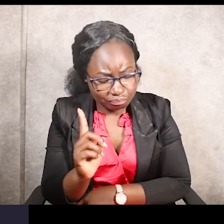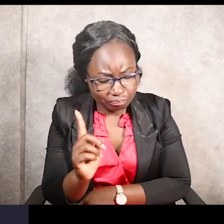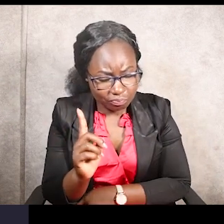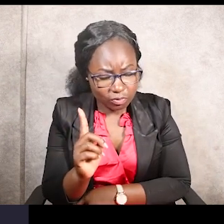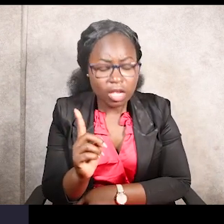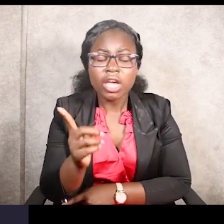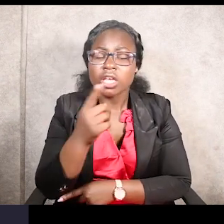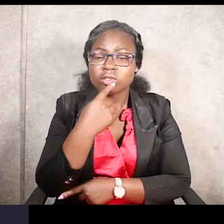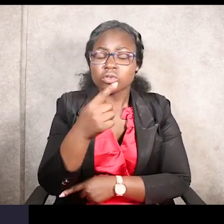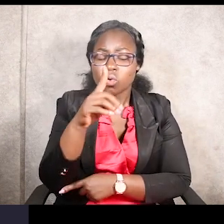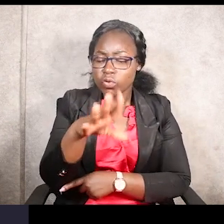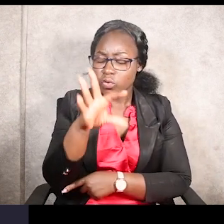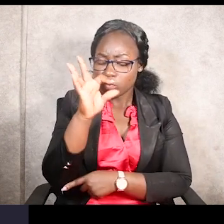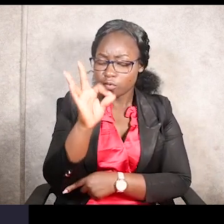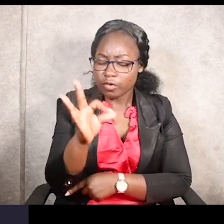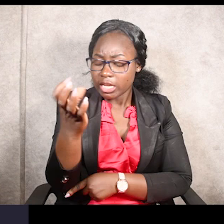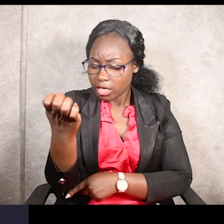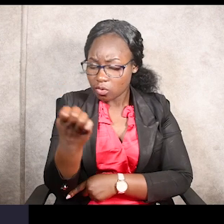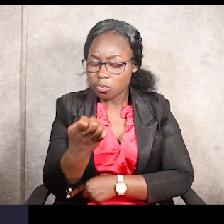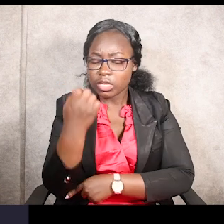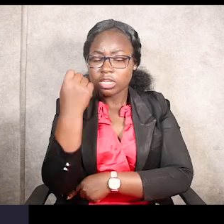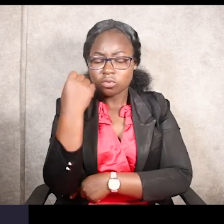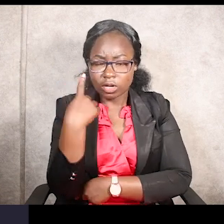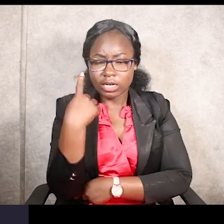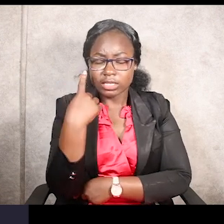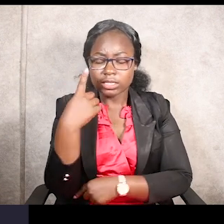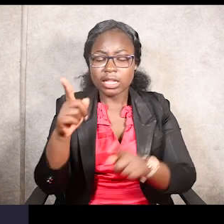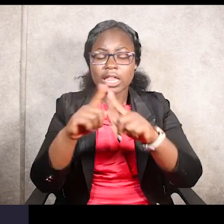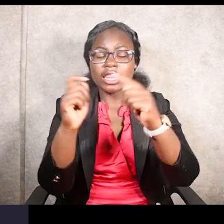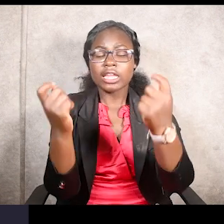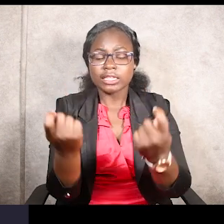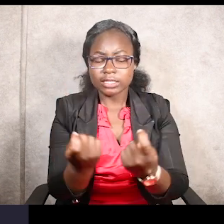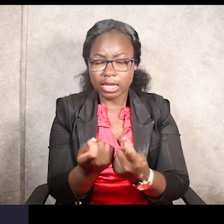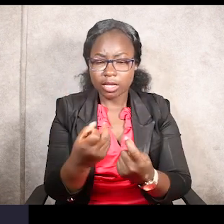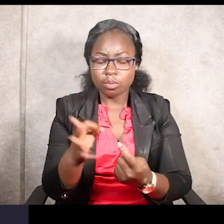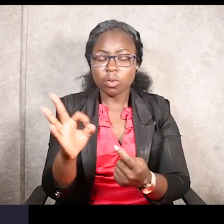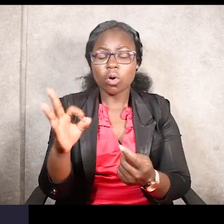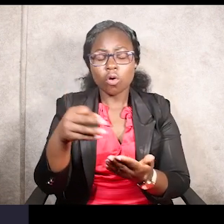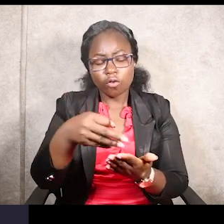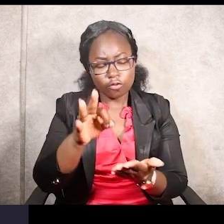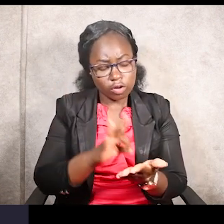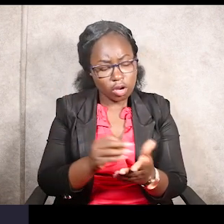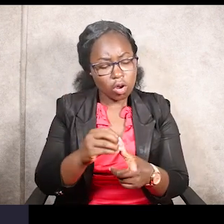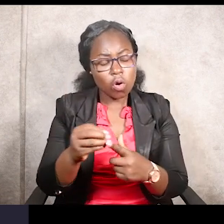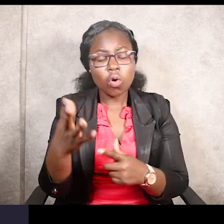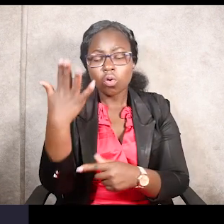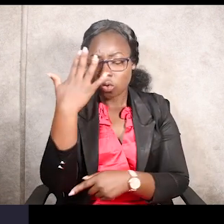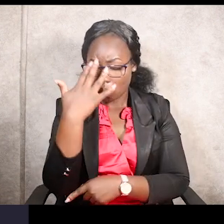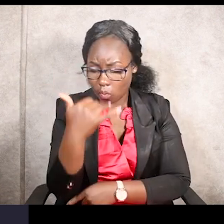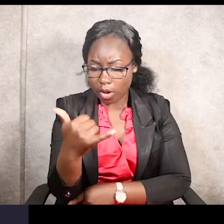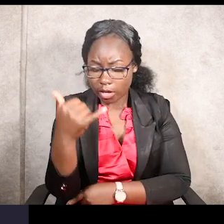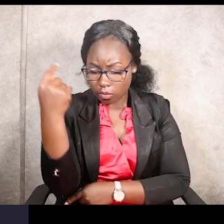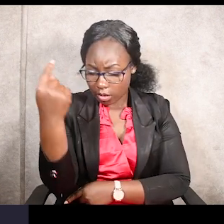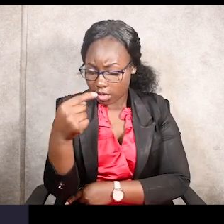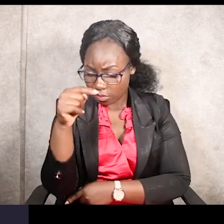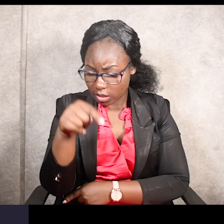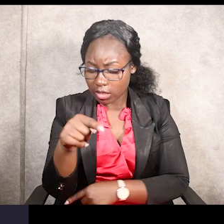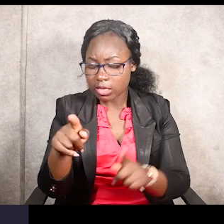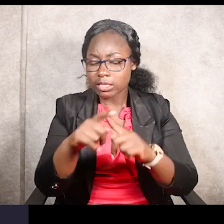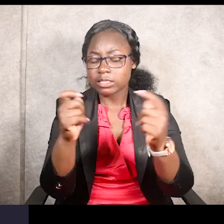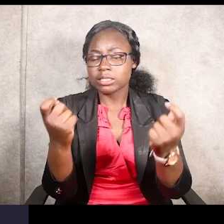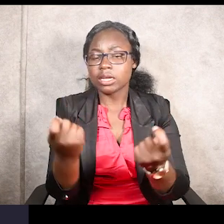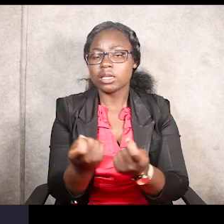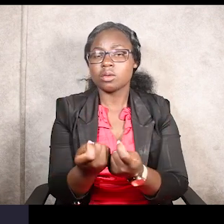you find that you need to understand the kind of financing, or why you're getting into those kind